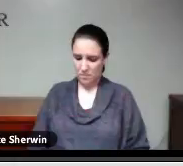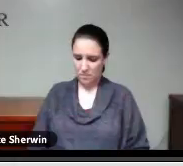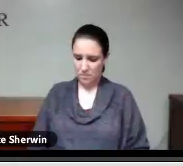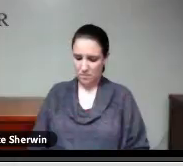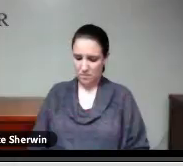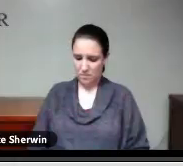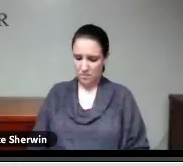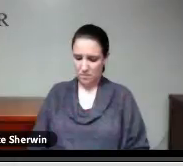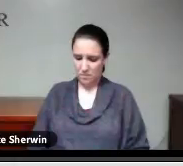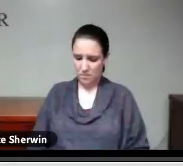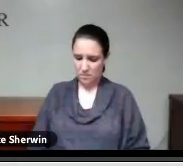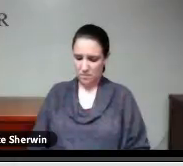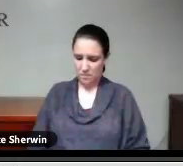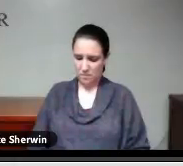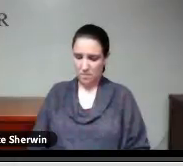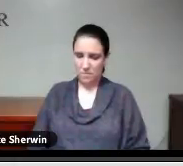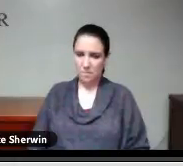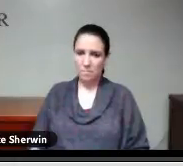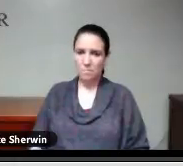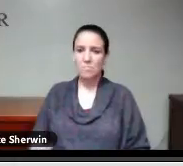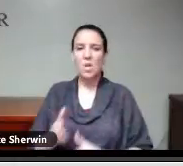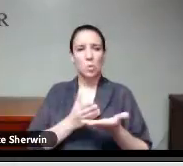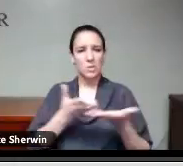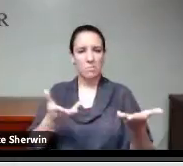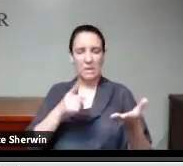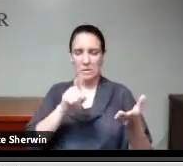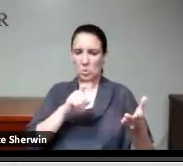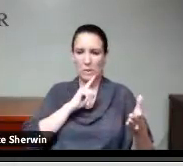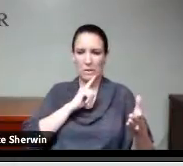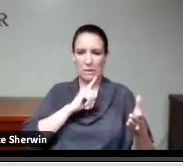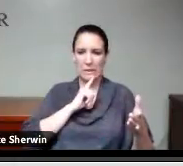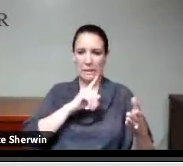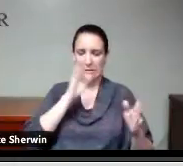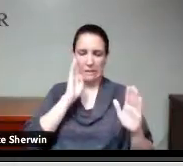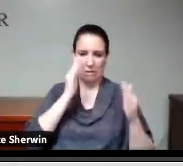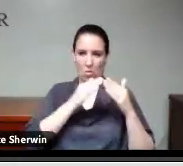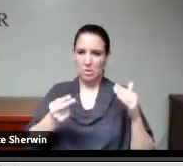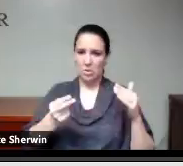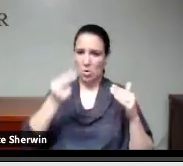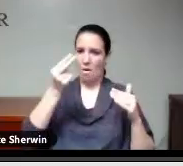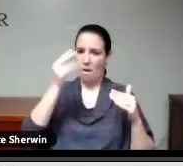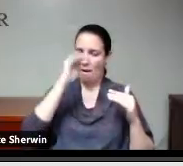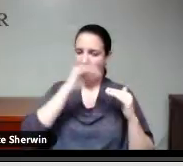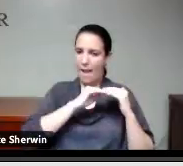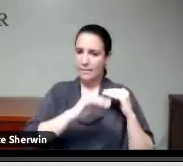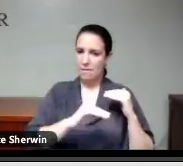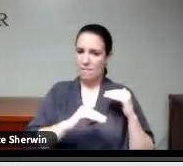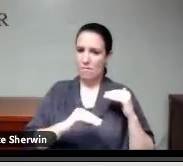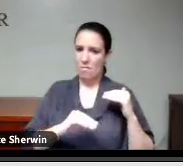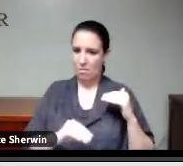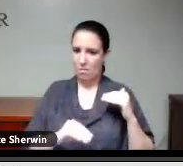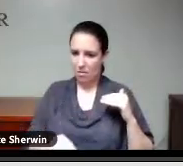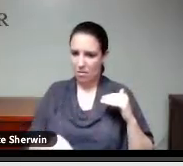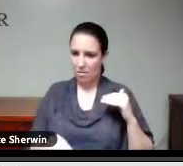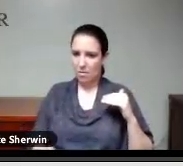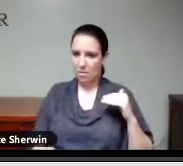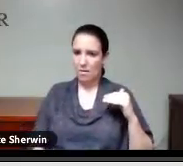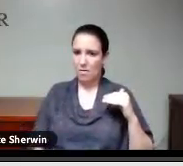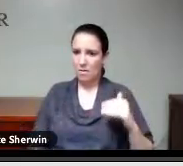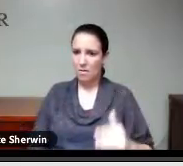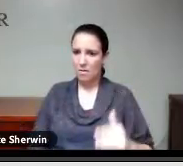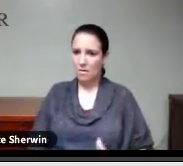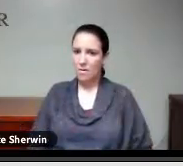things that are really useful to think about at a high level as far as evaluation, as far as program design, and as far as pursuing